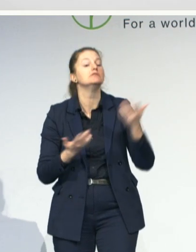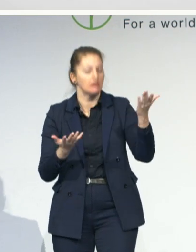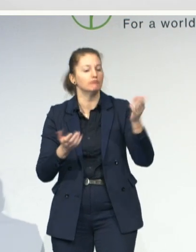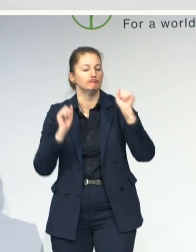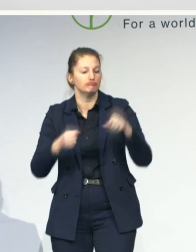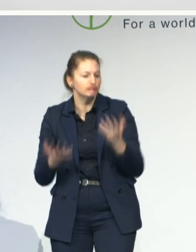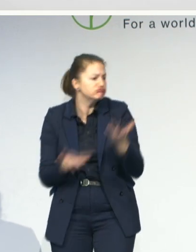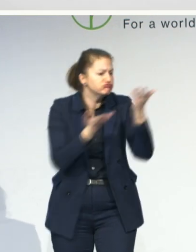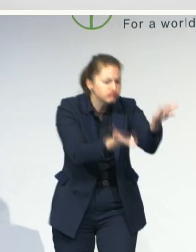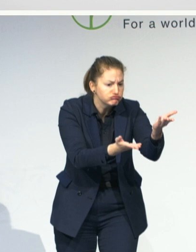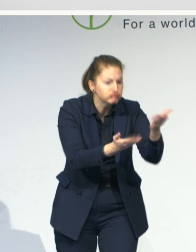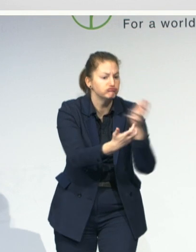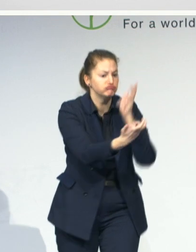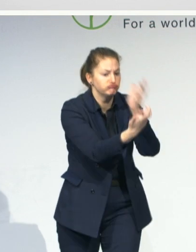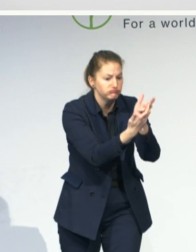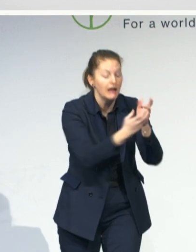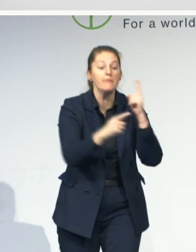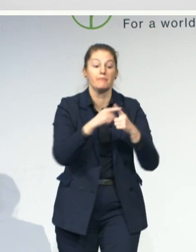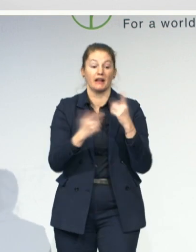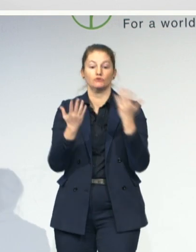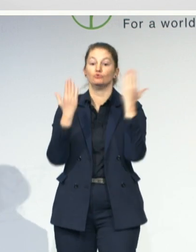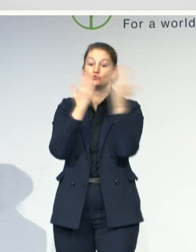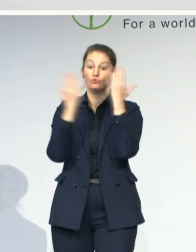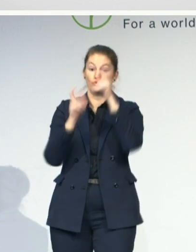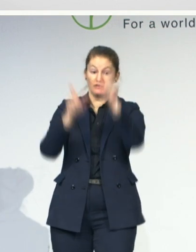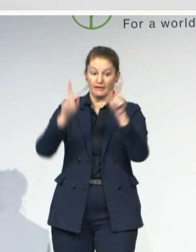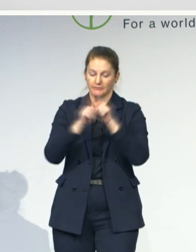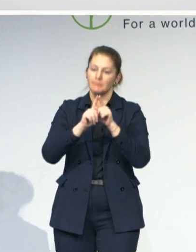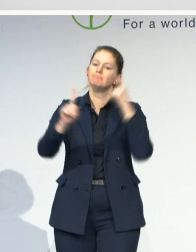an inclusive educational context.